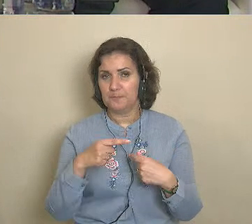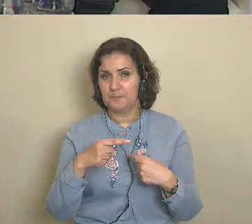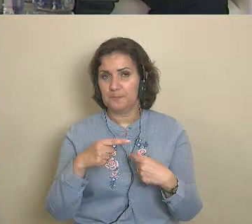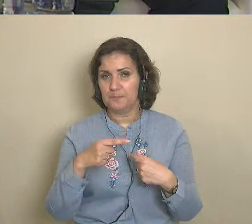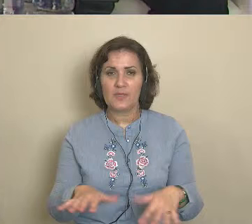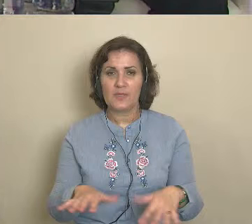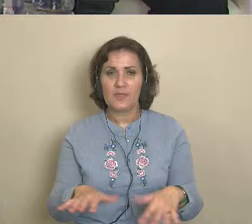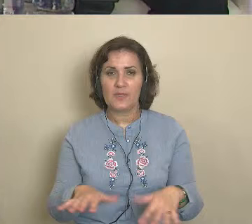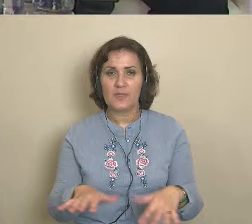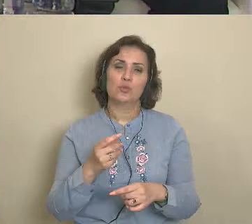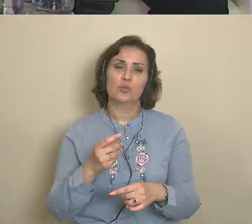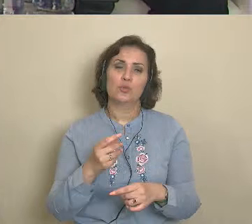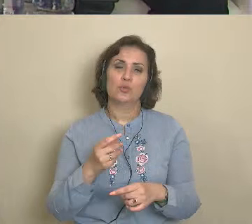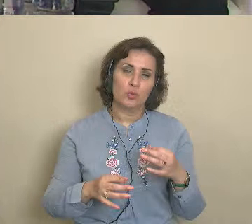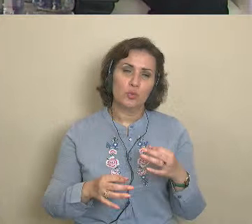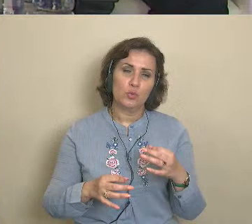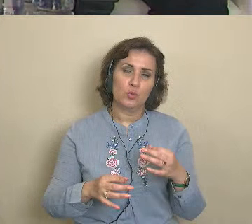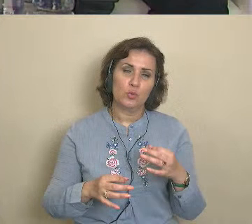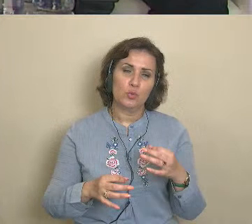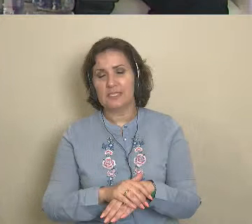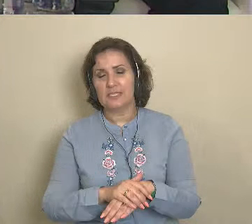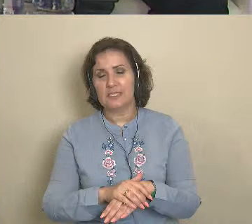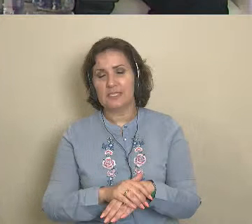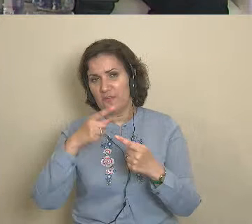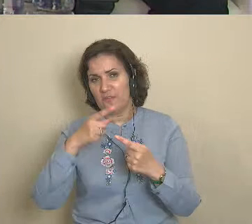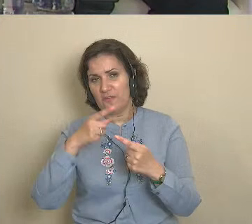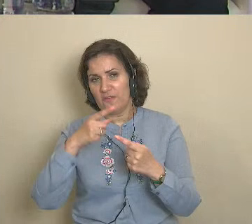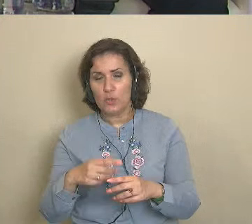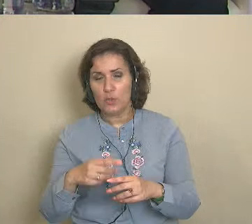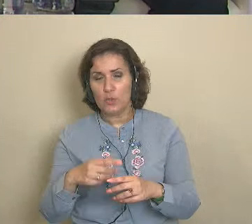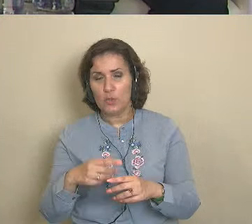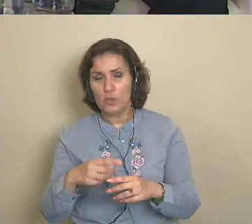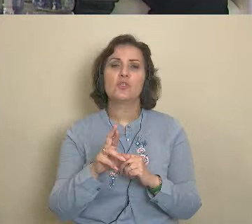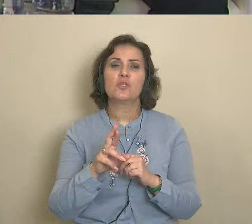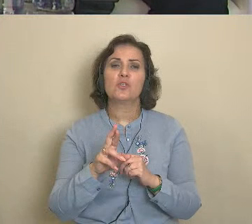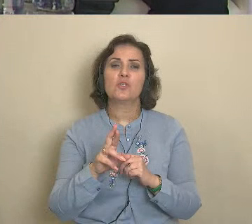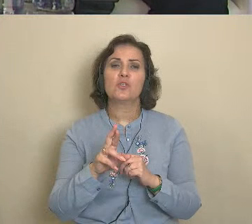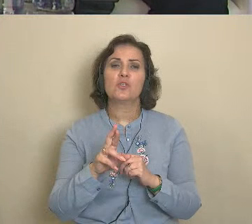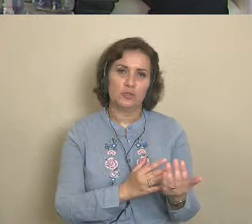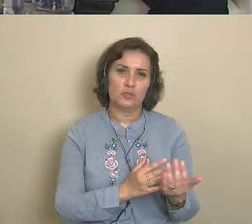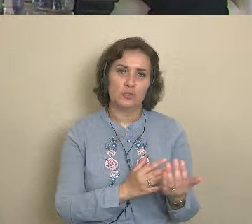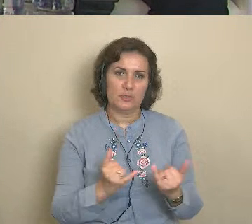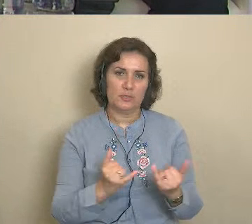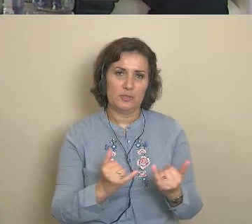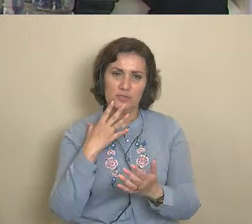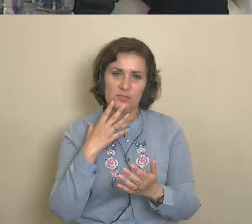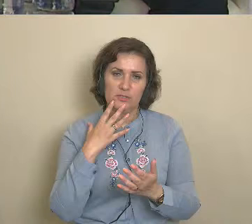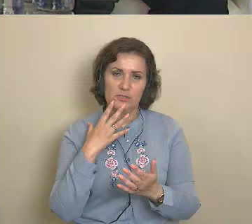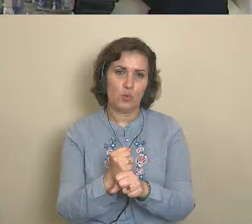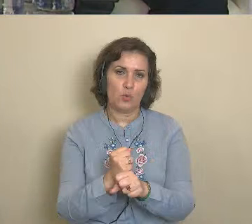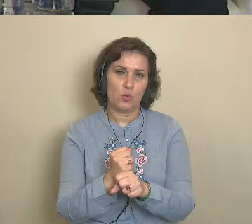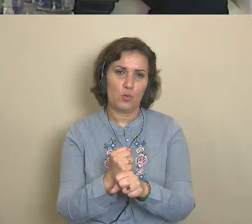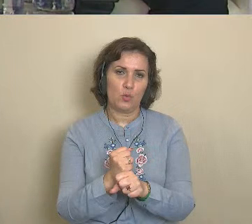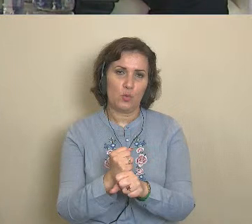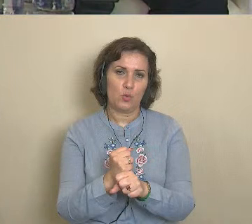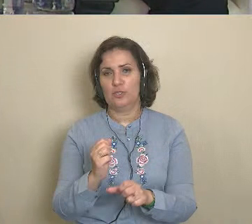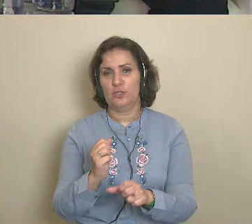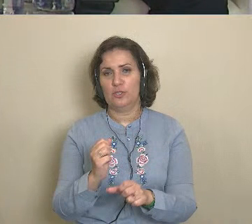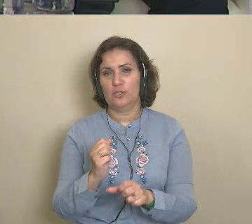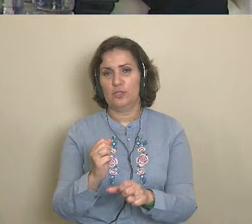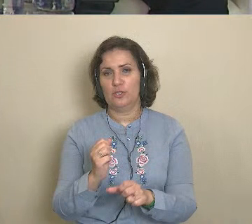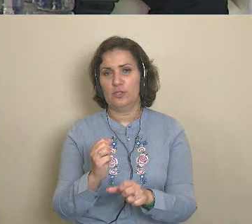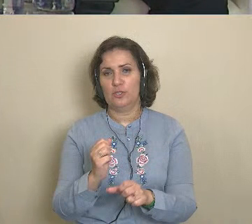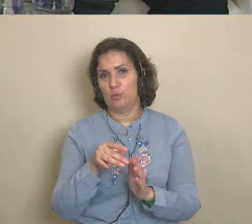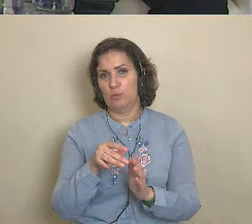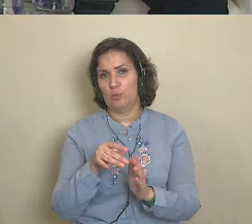we discussed the national police, but the courts, the banks, some other government authorities, how they are going to